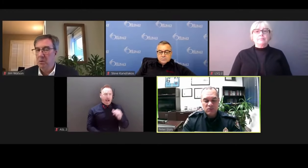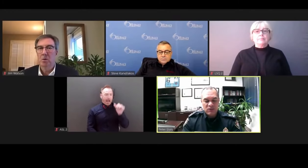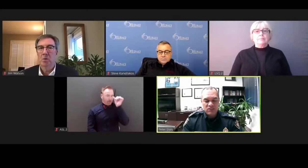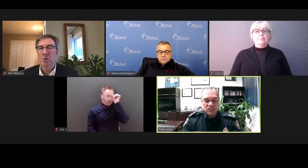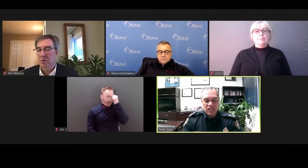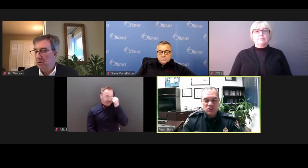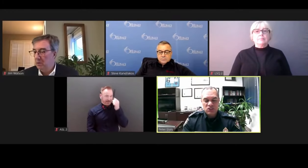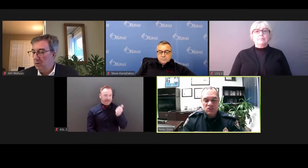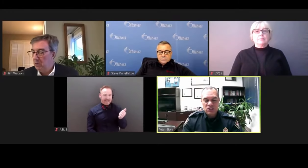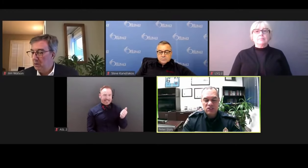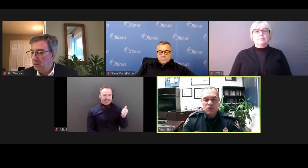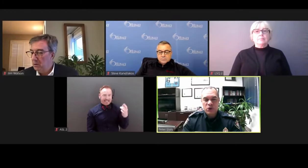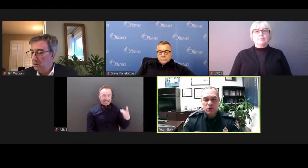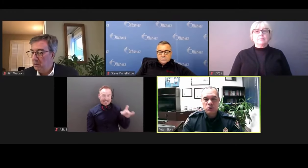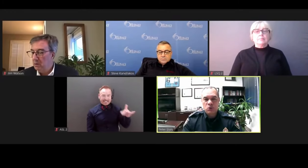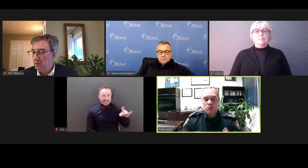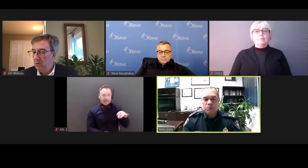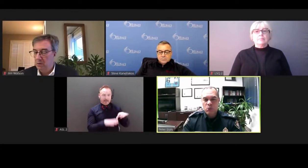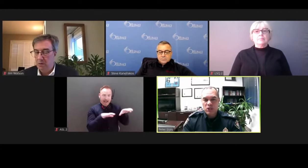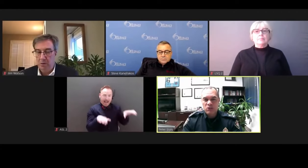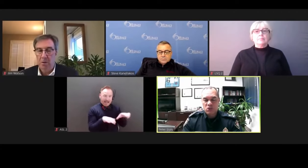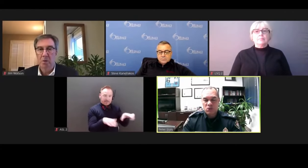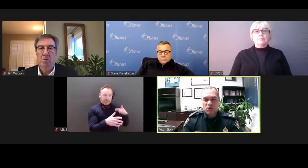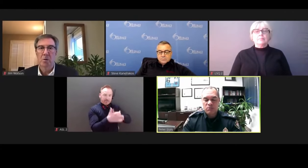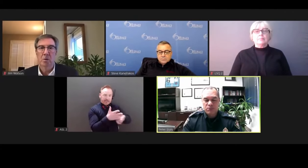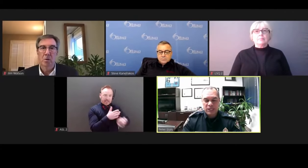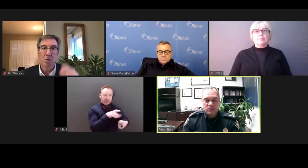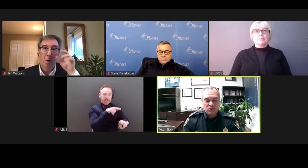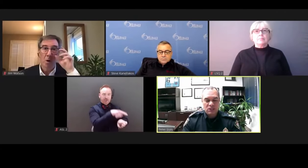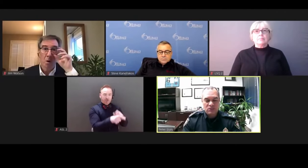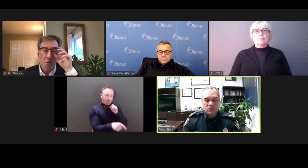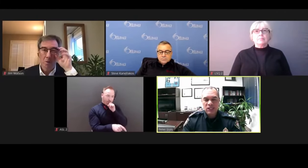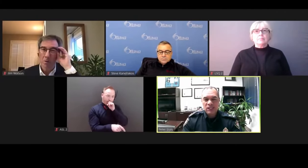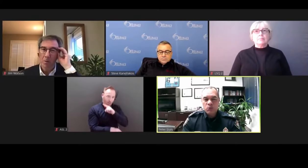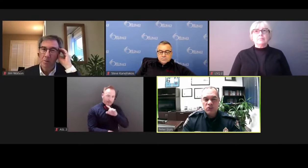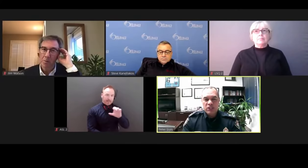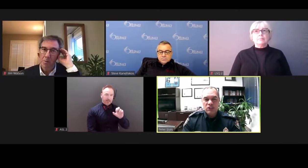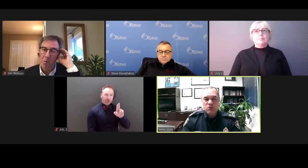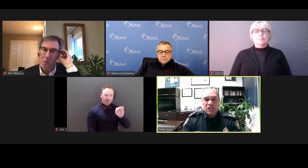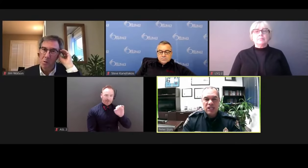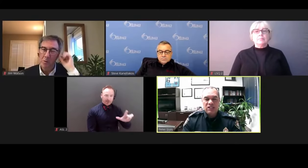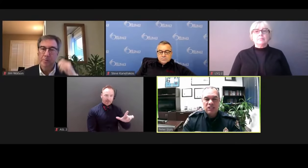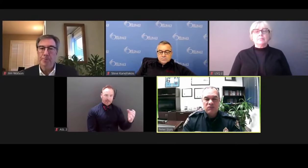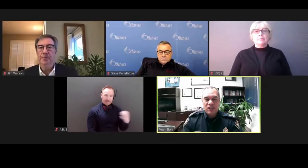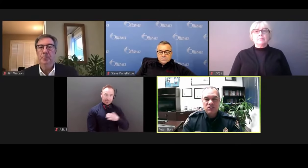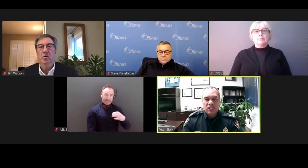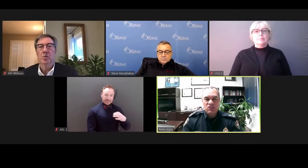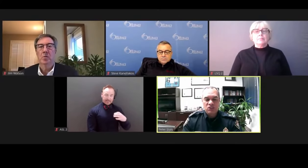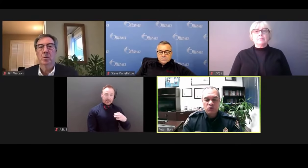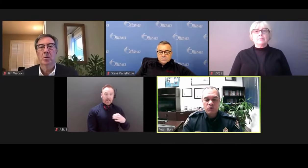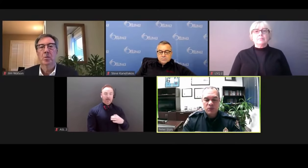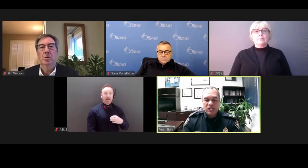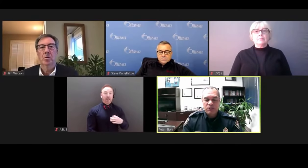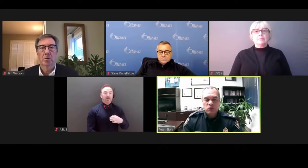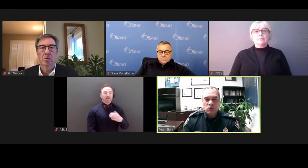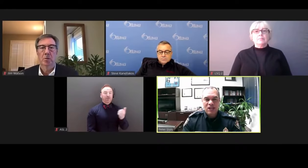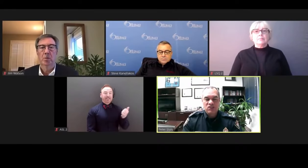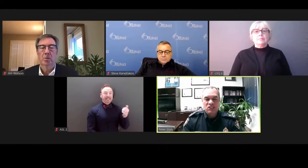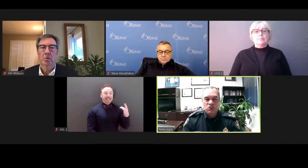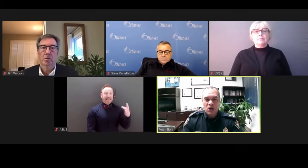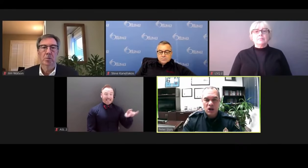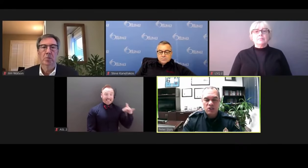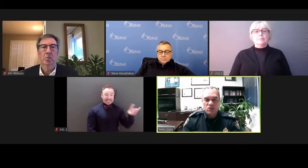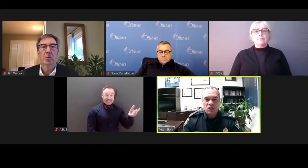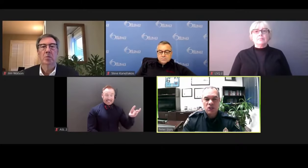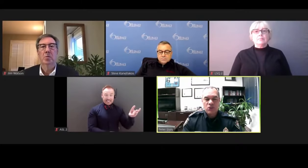active investigations into those who reported criminal complaints to us. Within those 18 investigations, we've been able to arrest